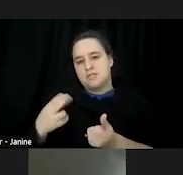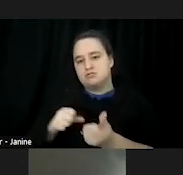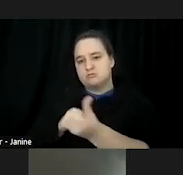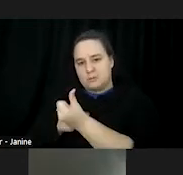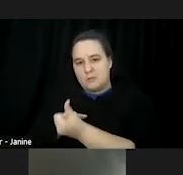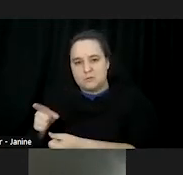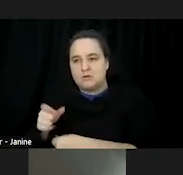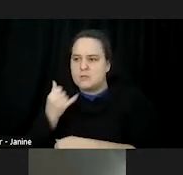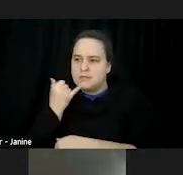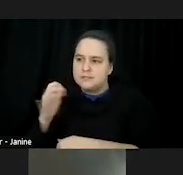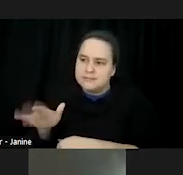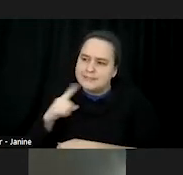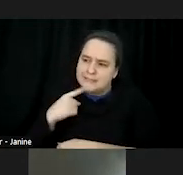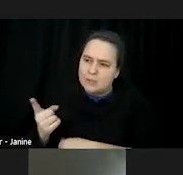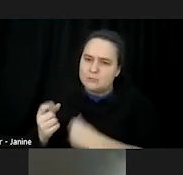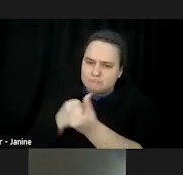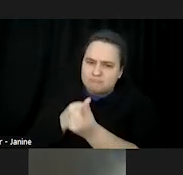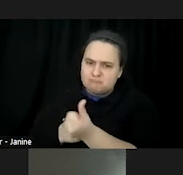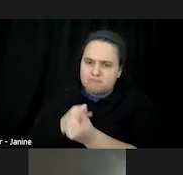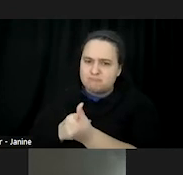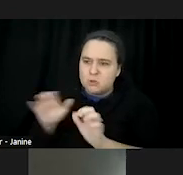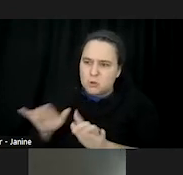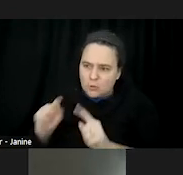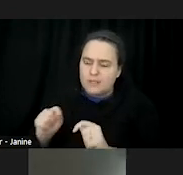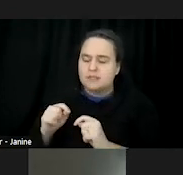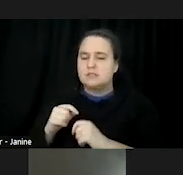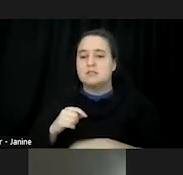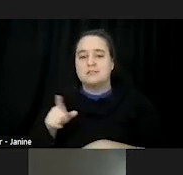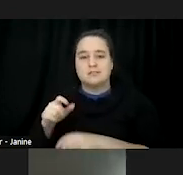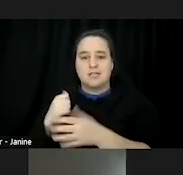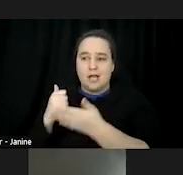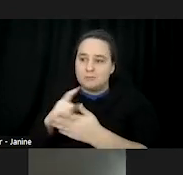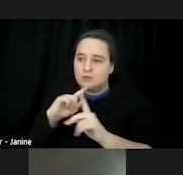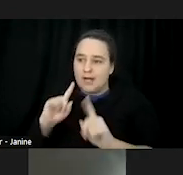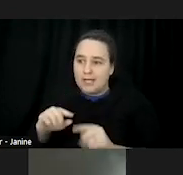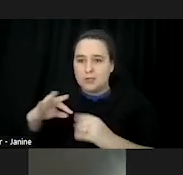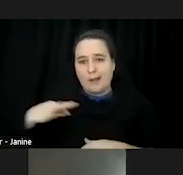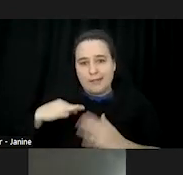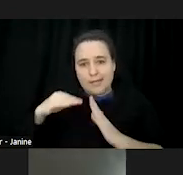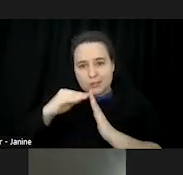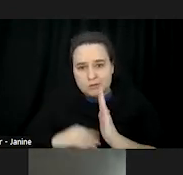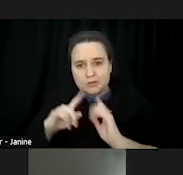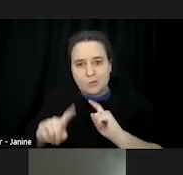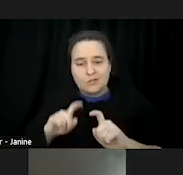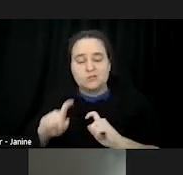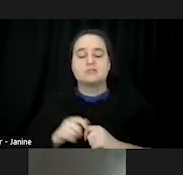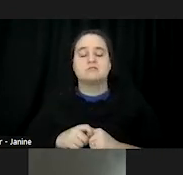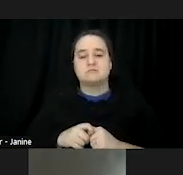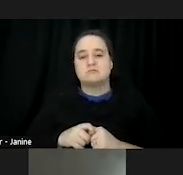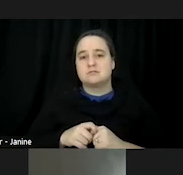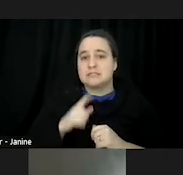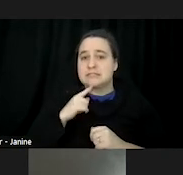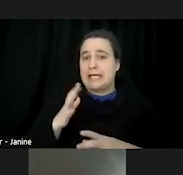calls her and tells her, you got this, you can do it. She helped her answer the questions for the college application. So I would say, get